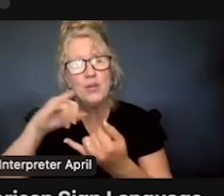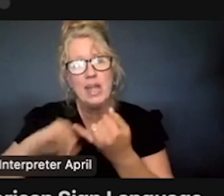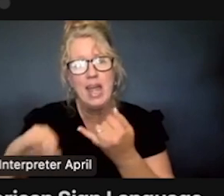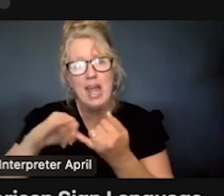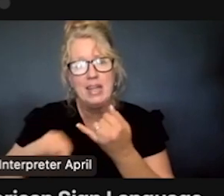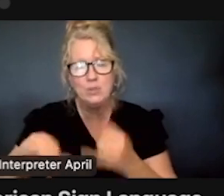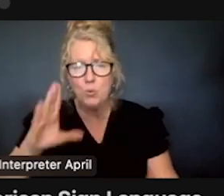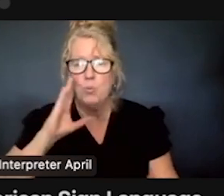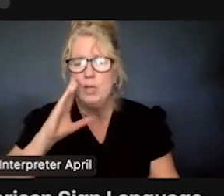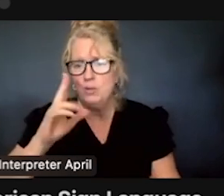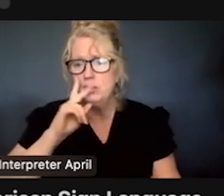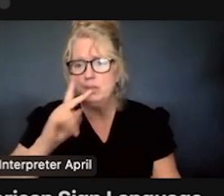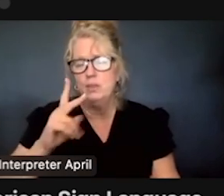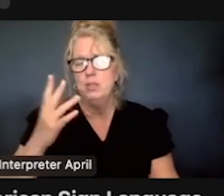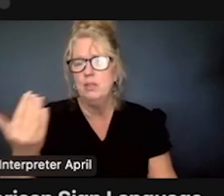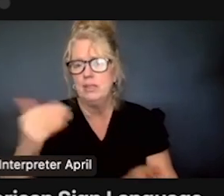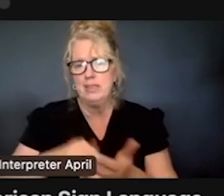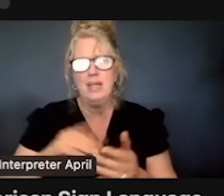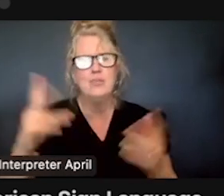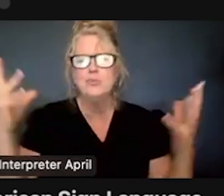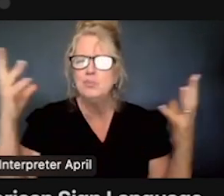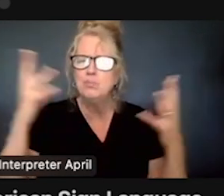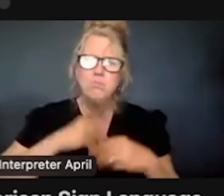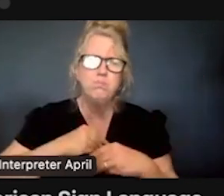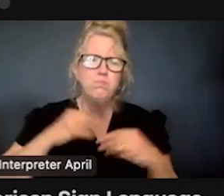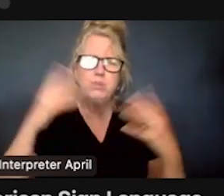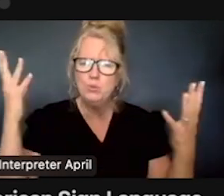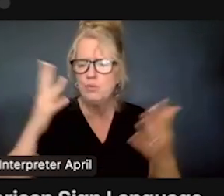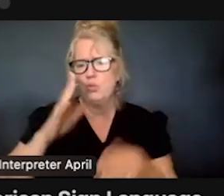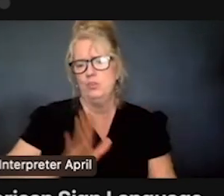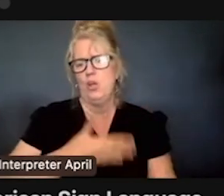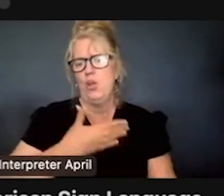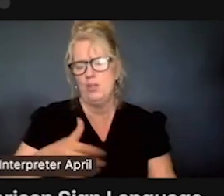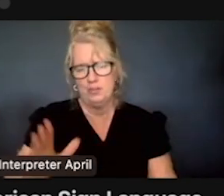that. Really beautiful.